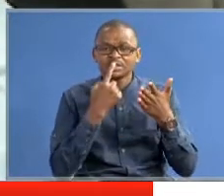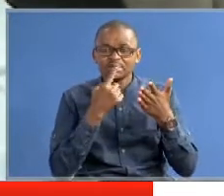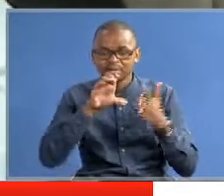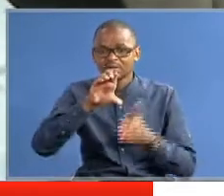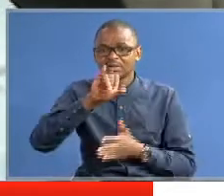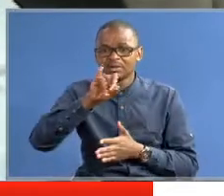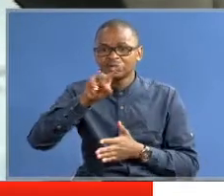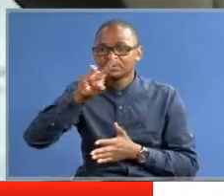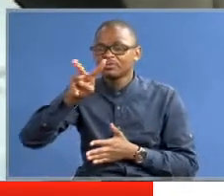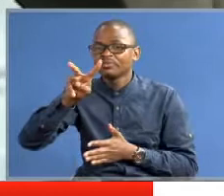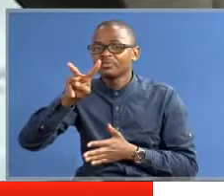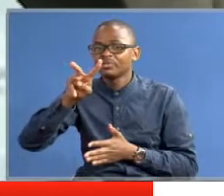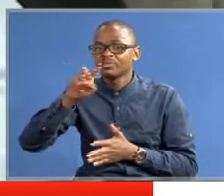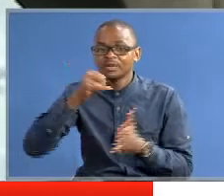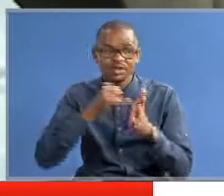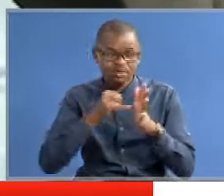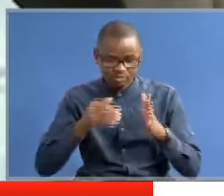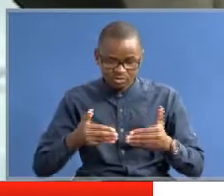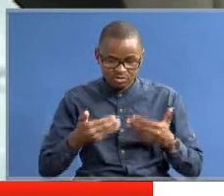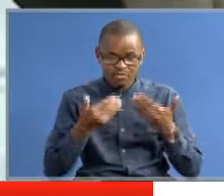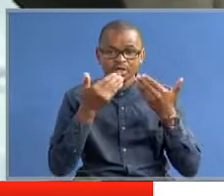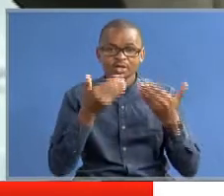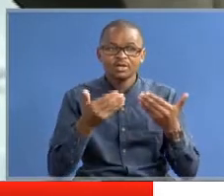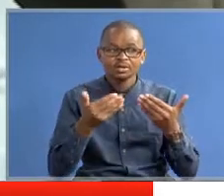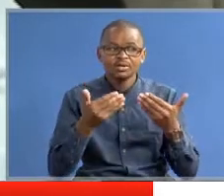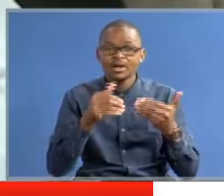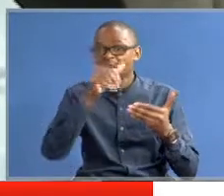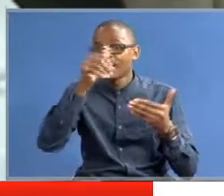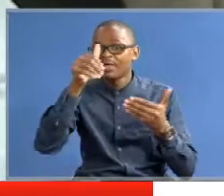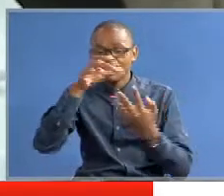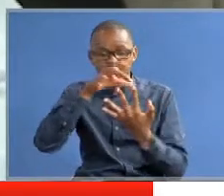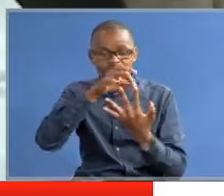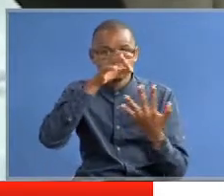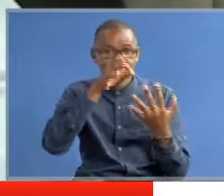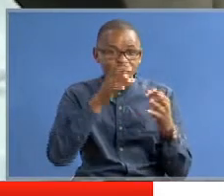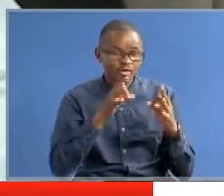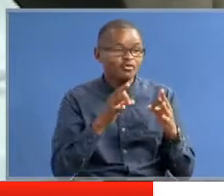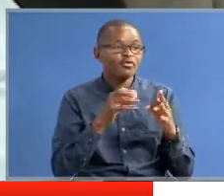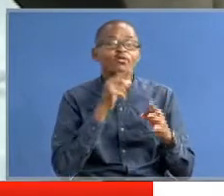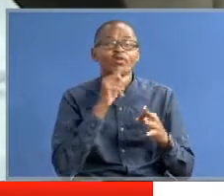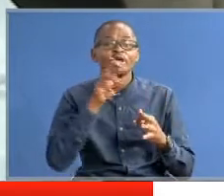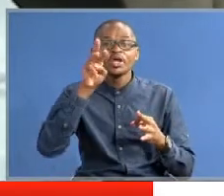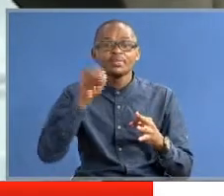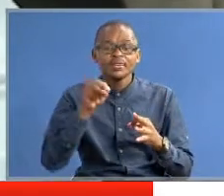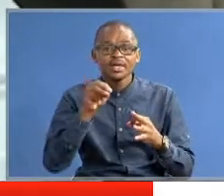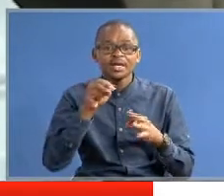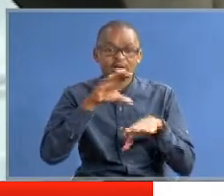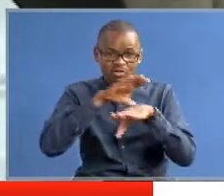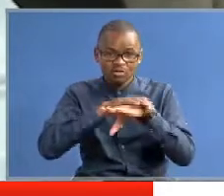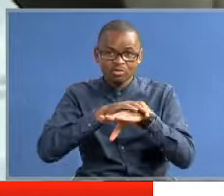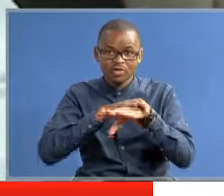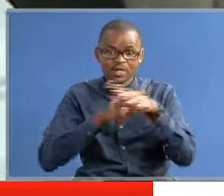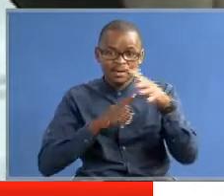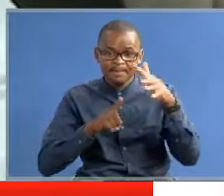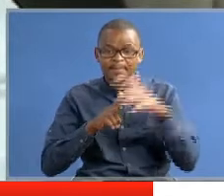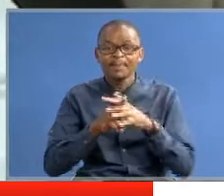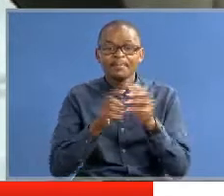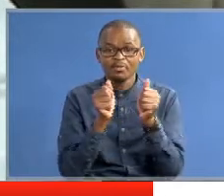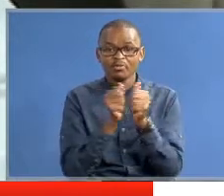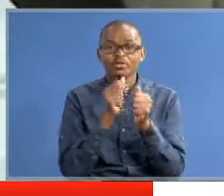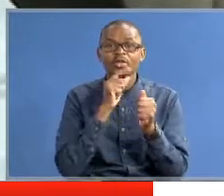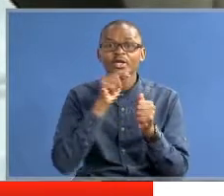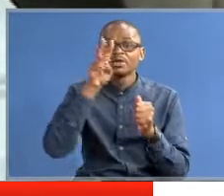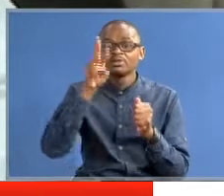Civil Procedure Code, it also gives the other option of him securing his appearance with his